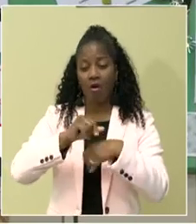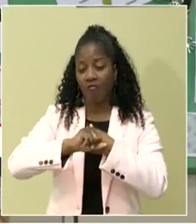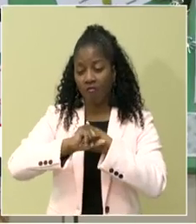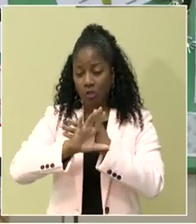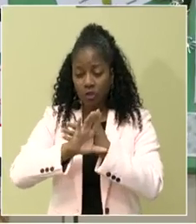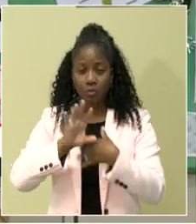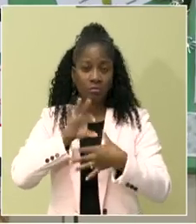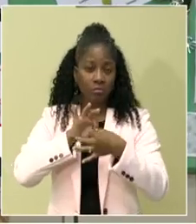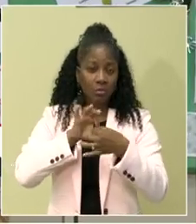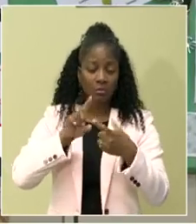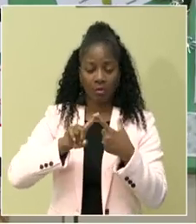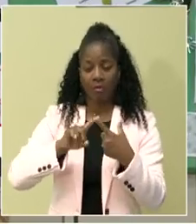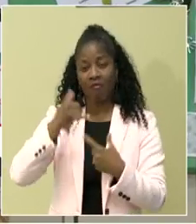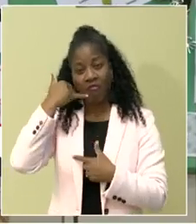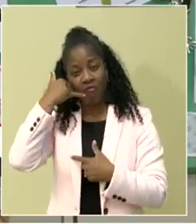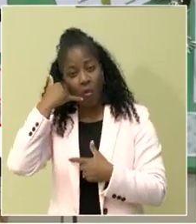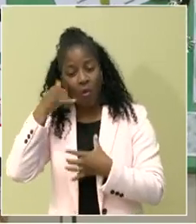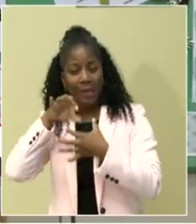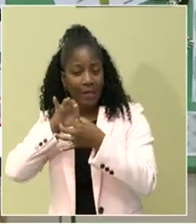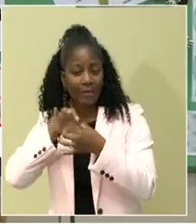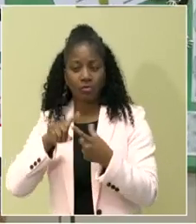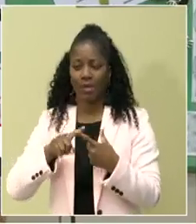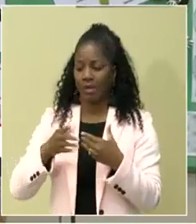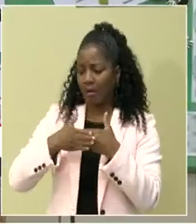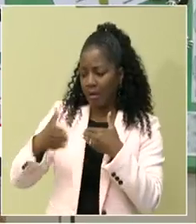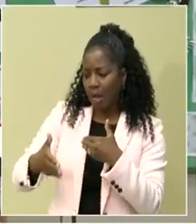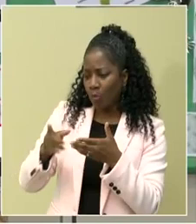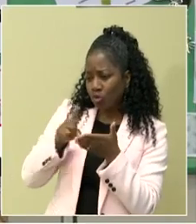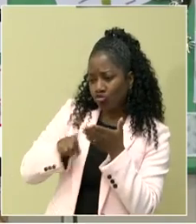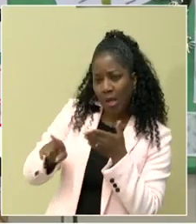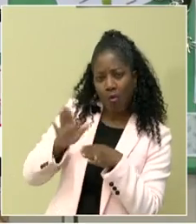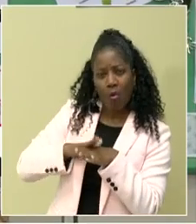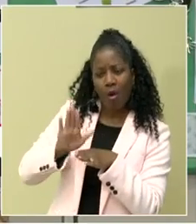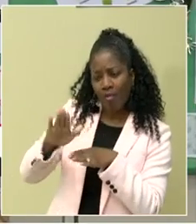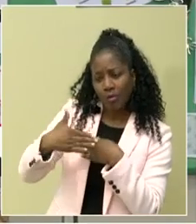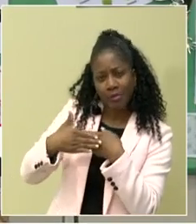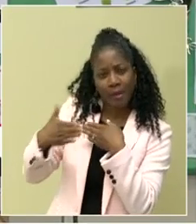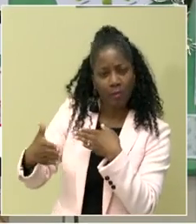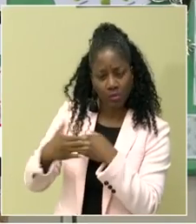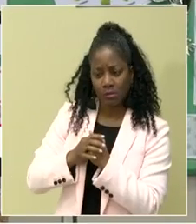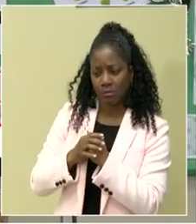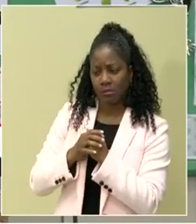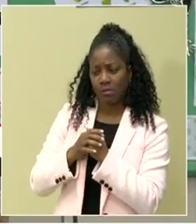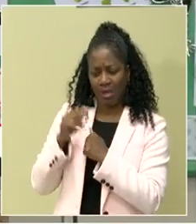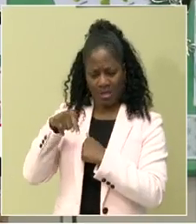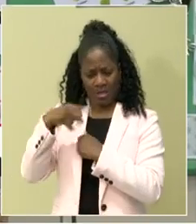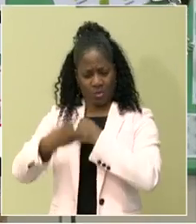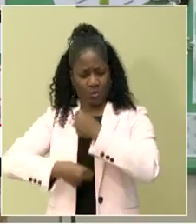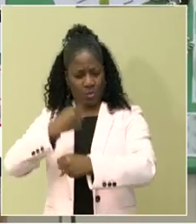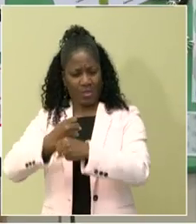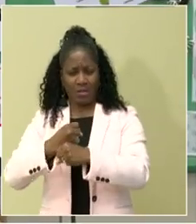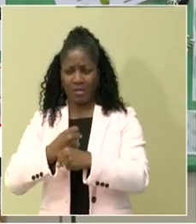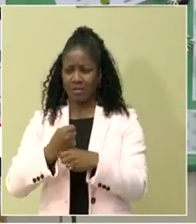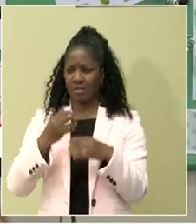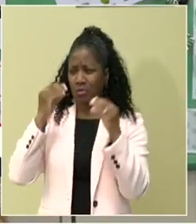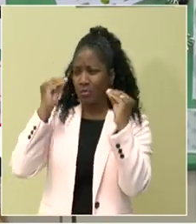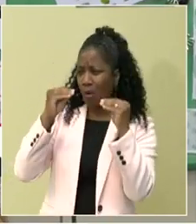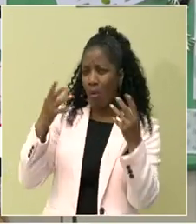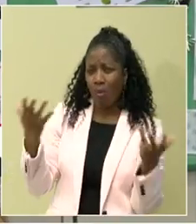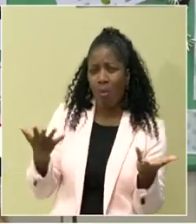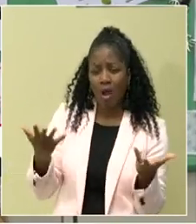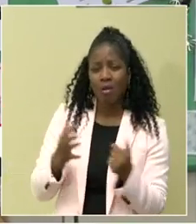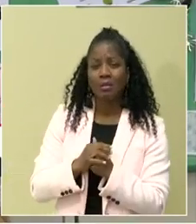connection, and neighbors checking on neighbors. And I think these past 2 years have really taught us that